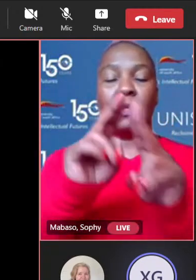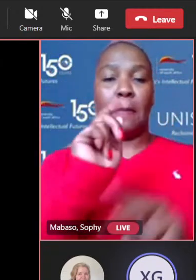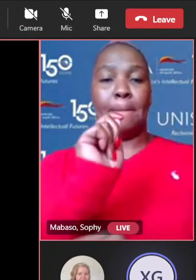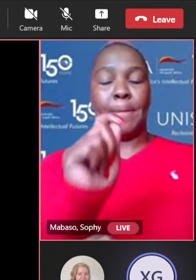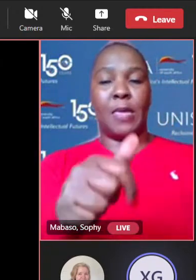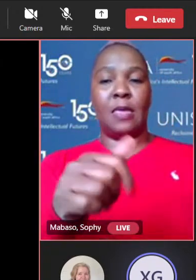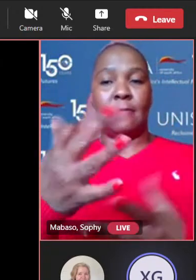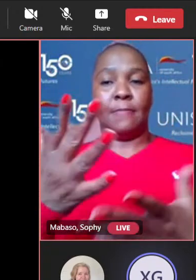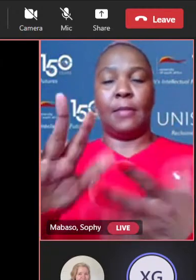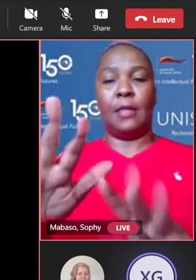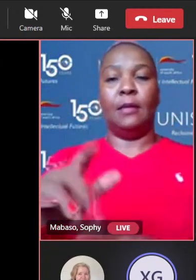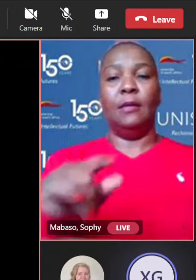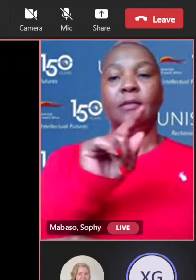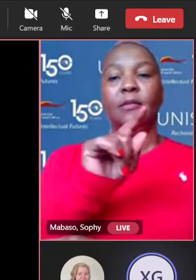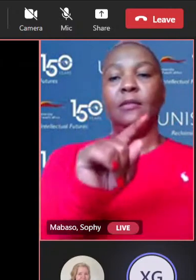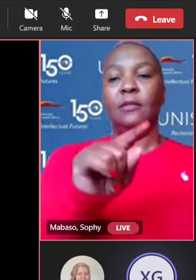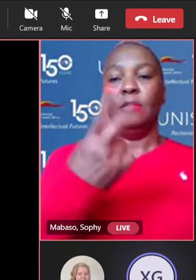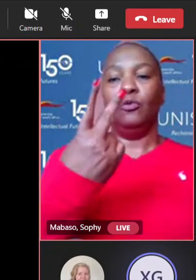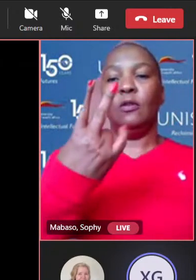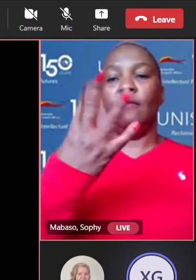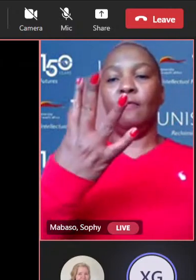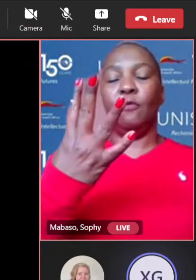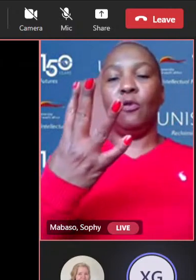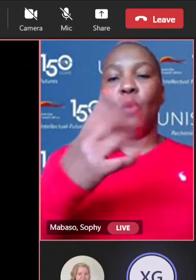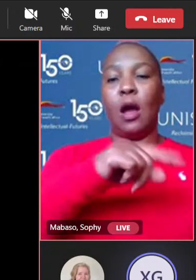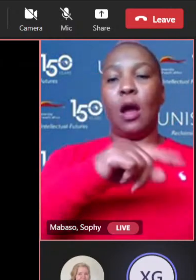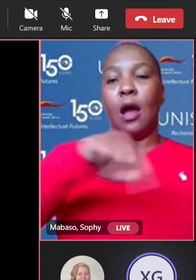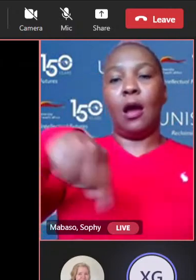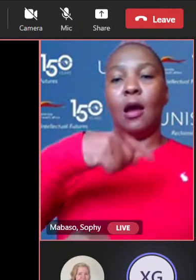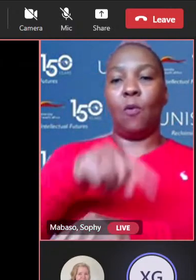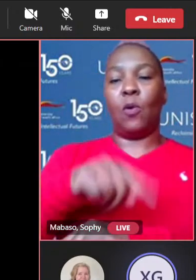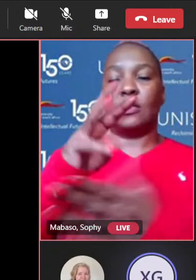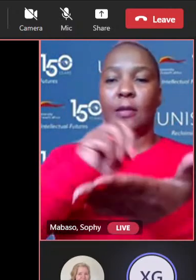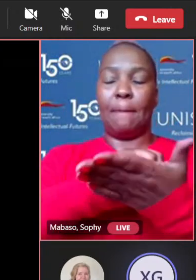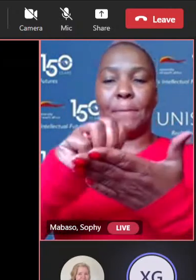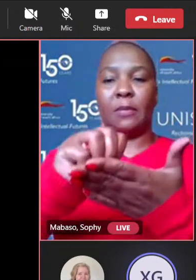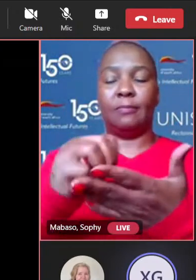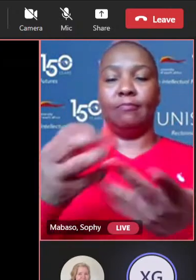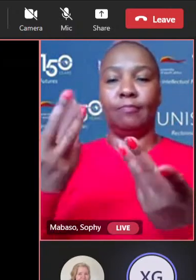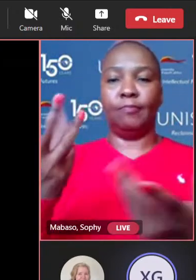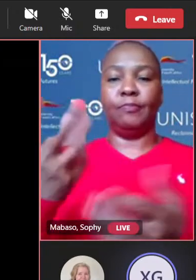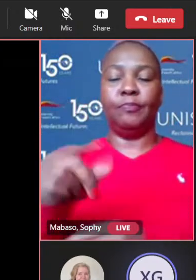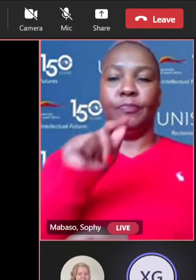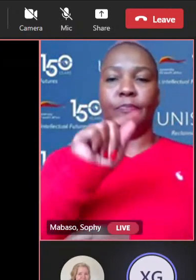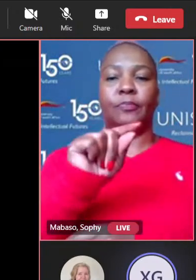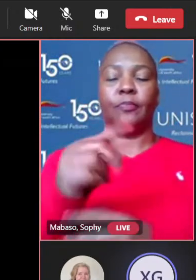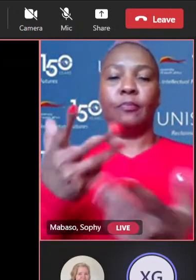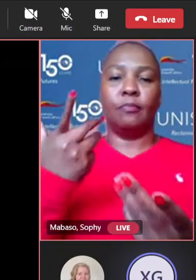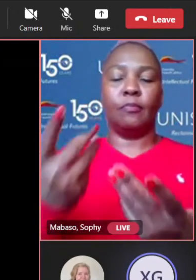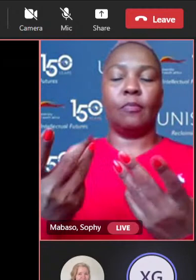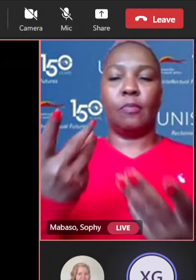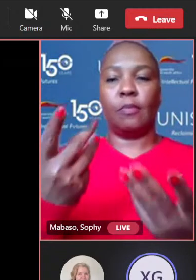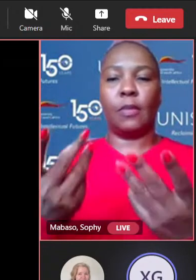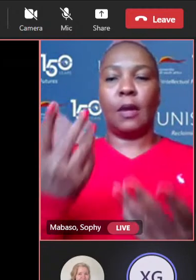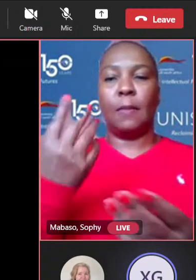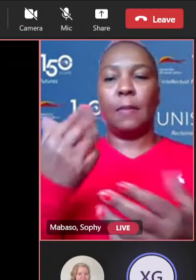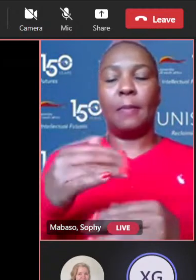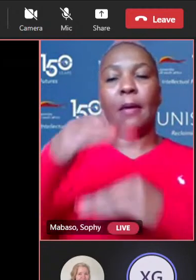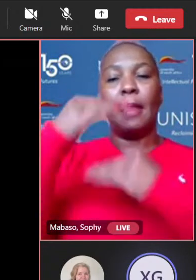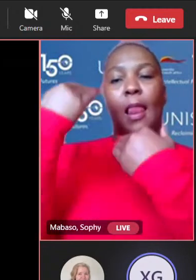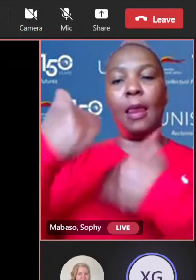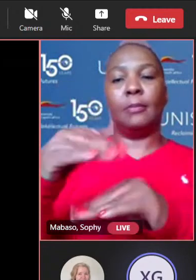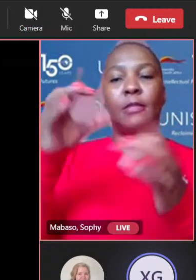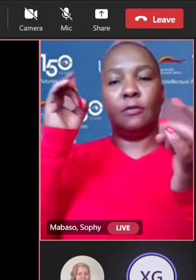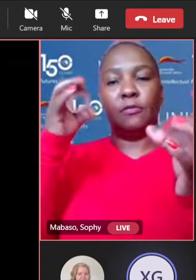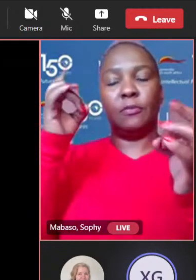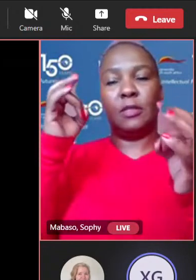which is over about 24 hours in a month. I might have limited information over this